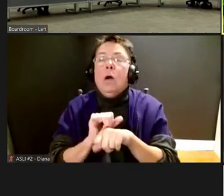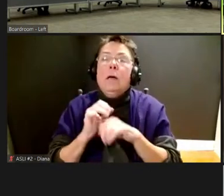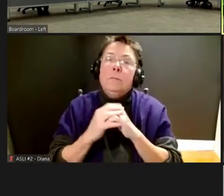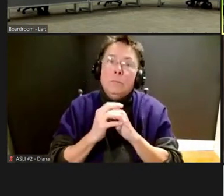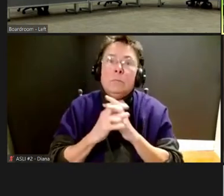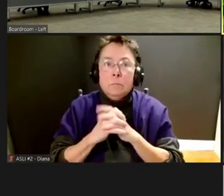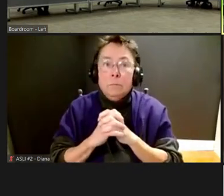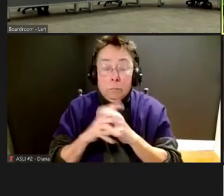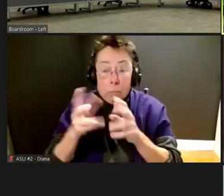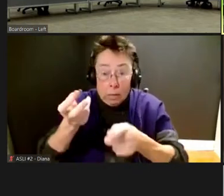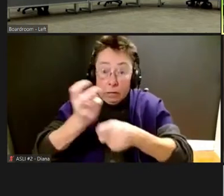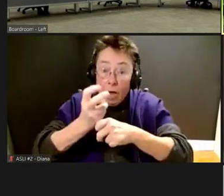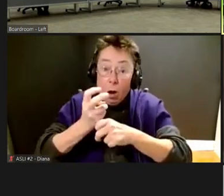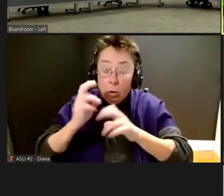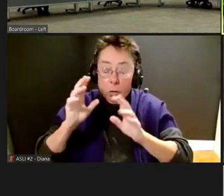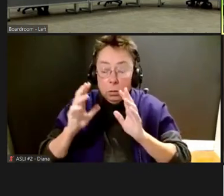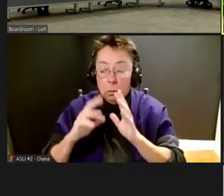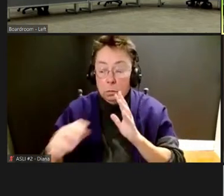is difficult.